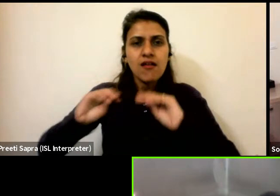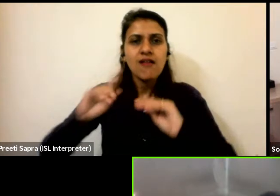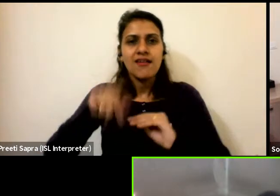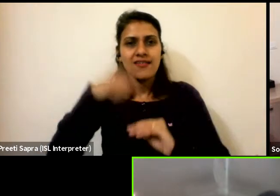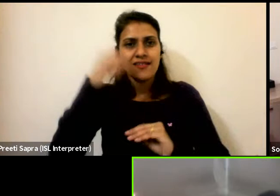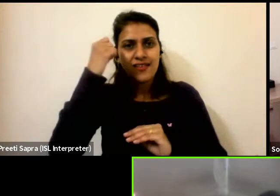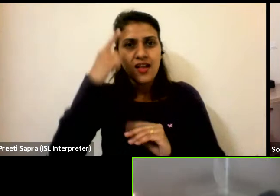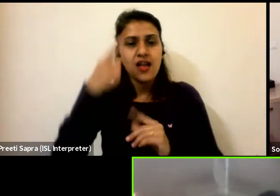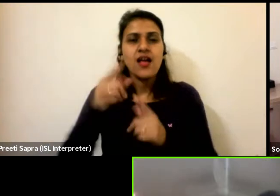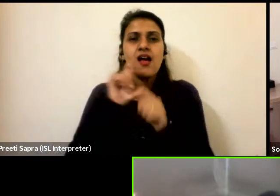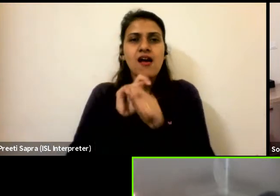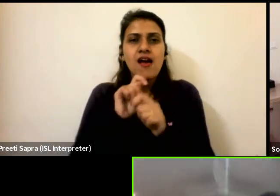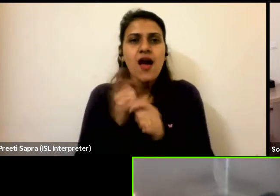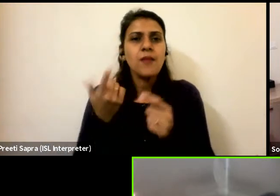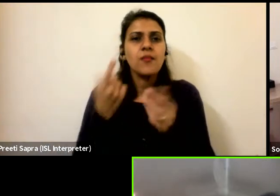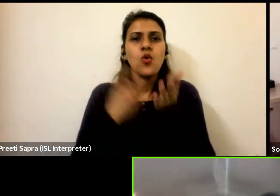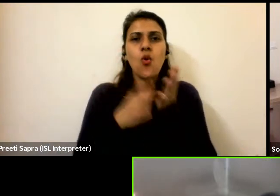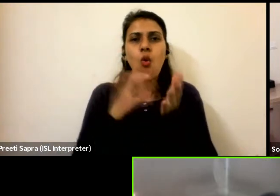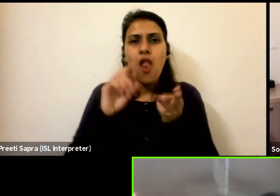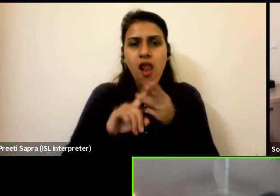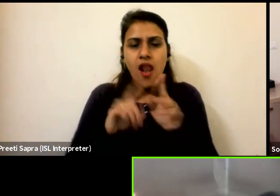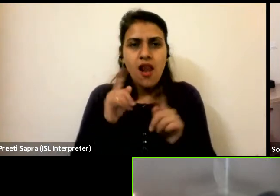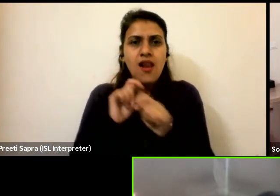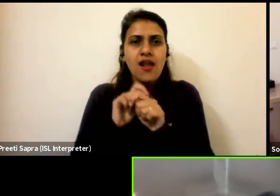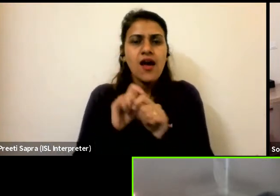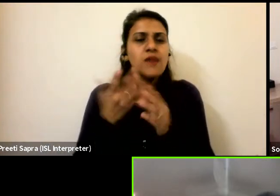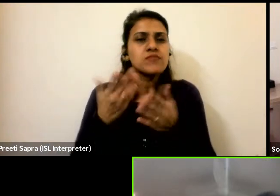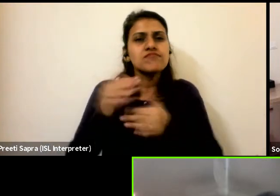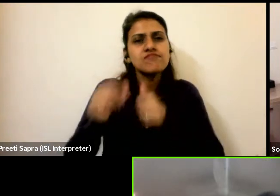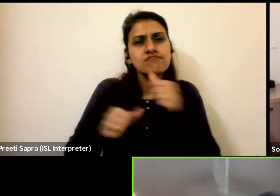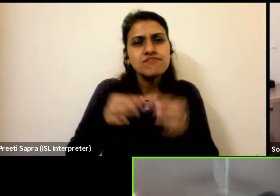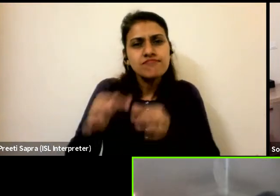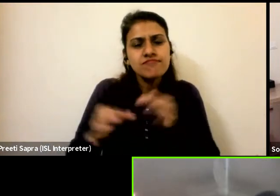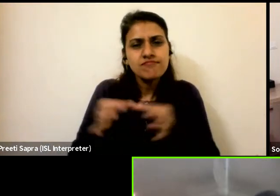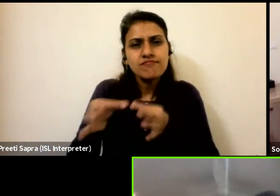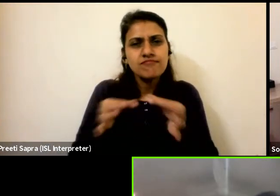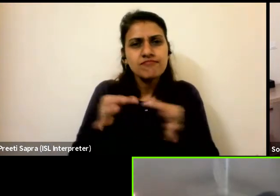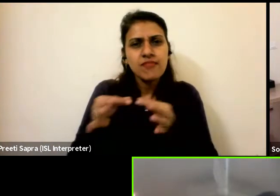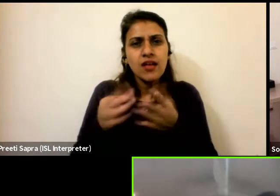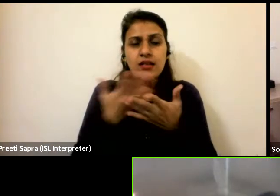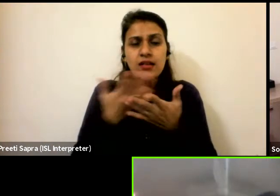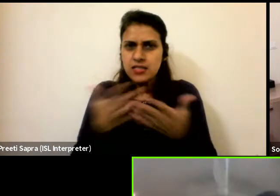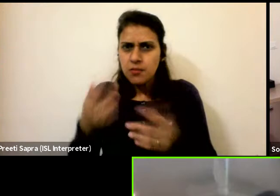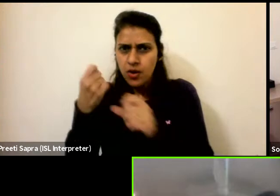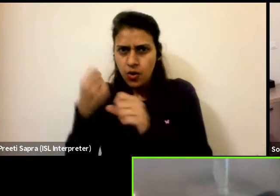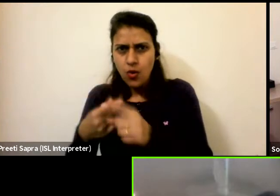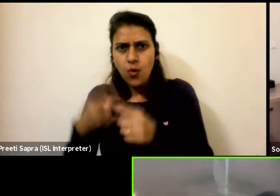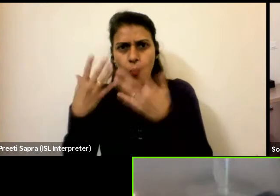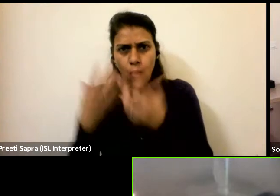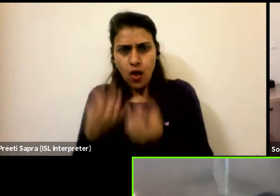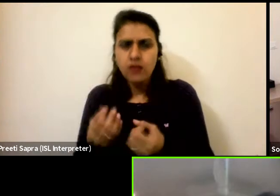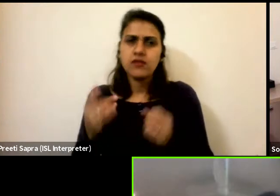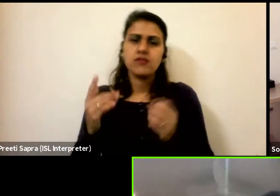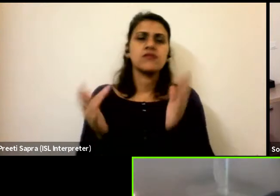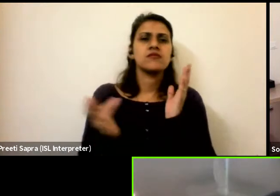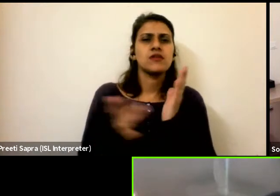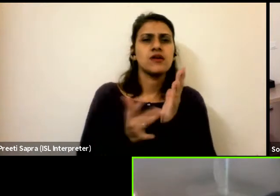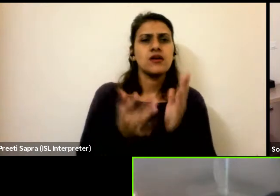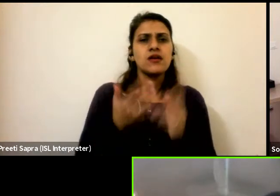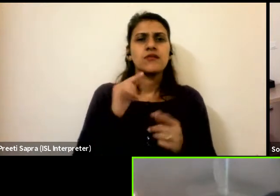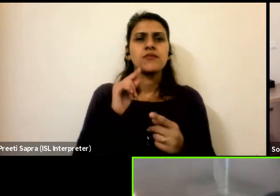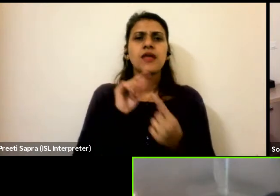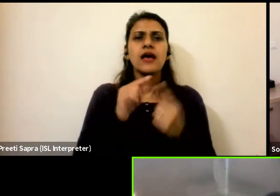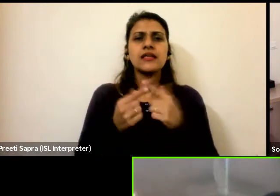do the role that they are doing, and gave them enough equipment. So IT was a big enabler, especially